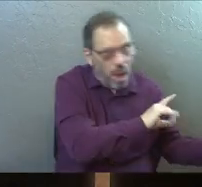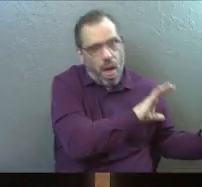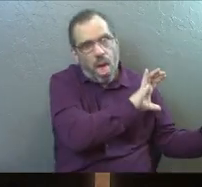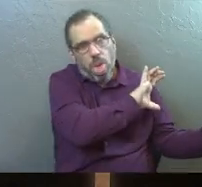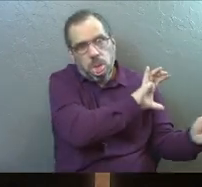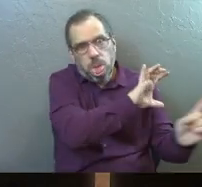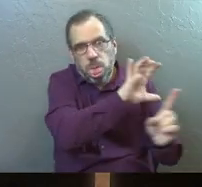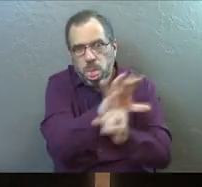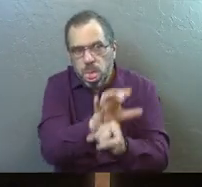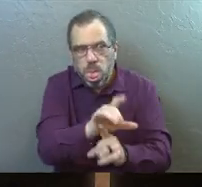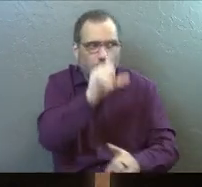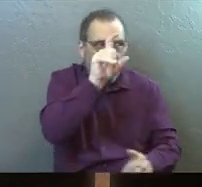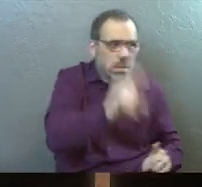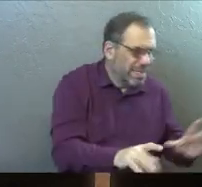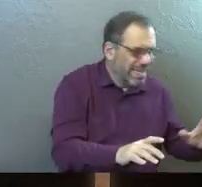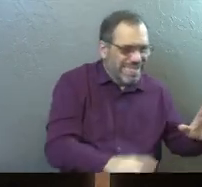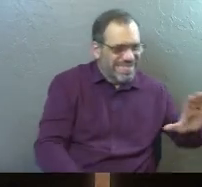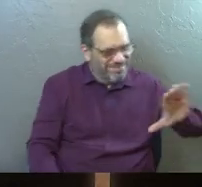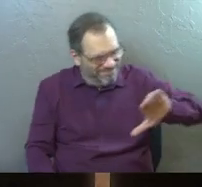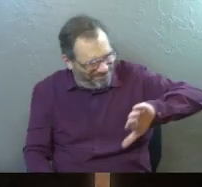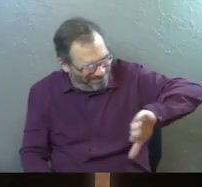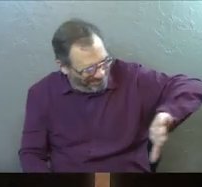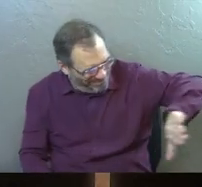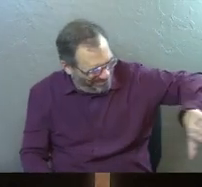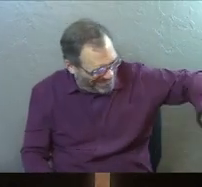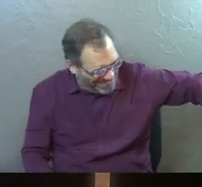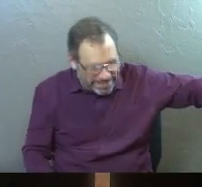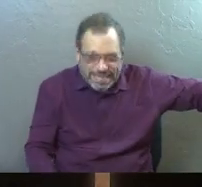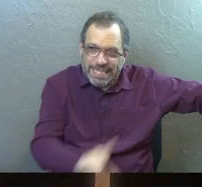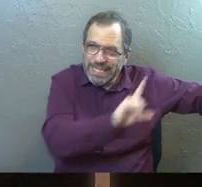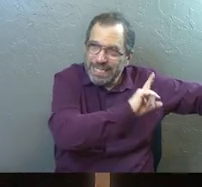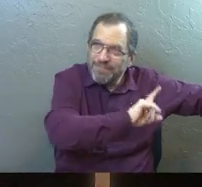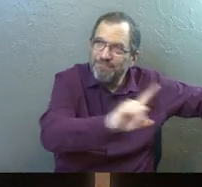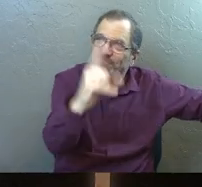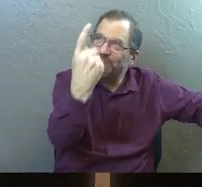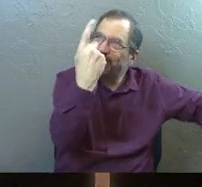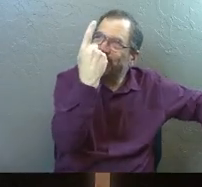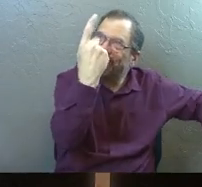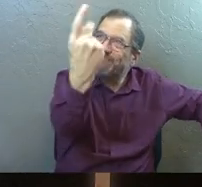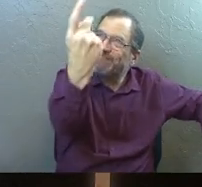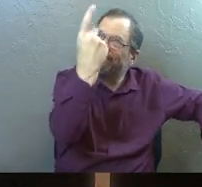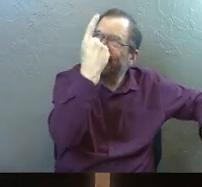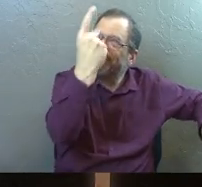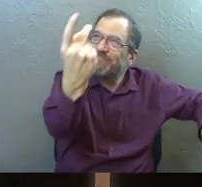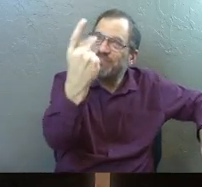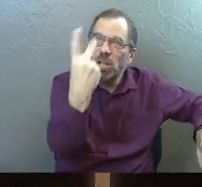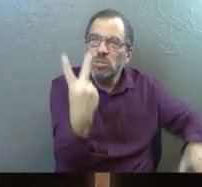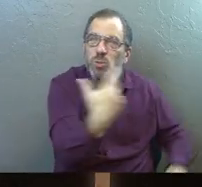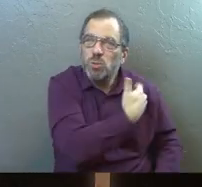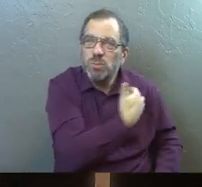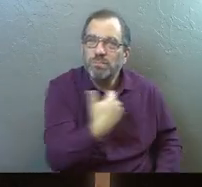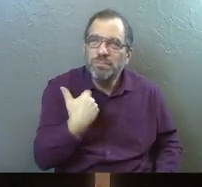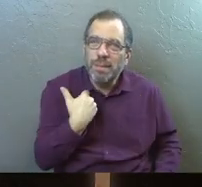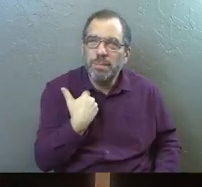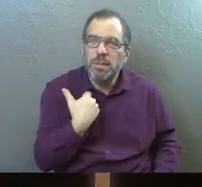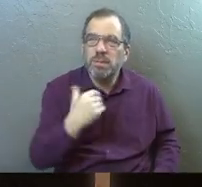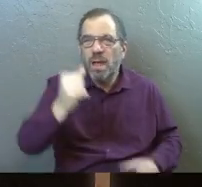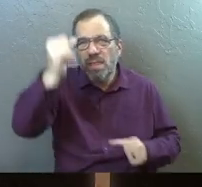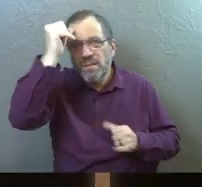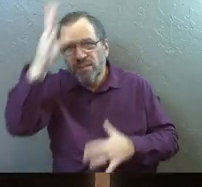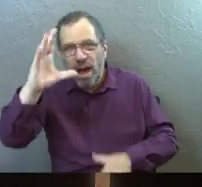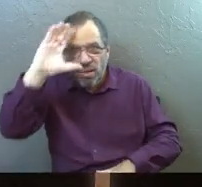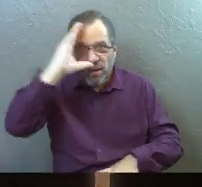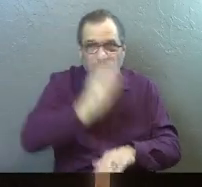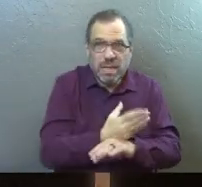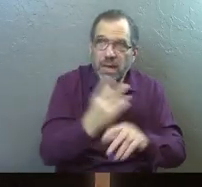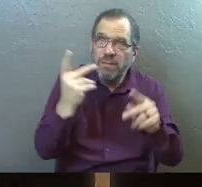questions, all these needs. He just had to get quiet. And it's just me and the Father. Two members of the Trinity, try to figure that out.